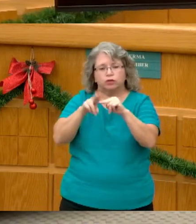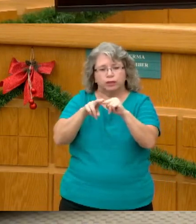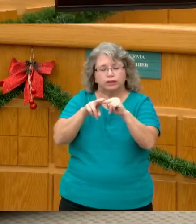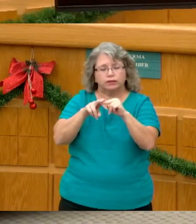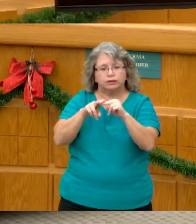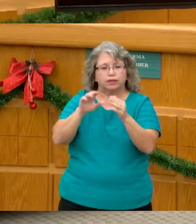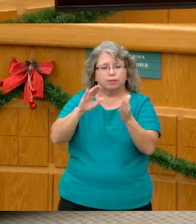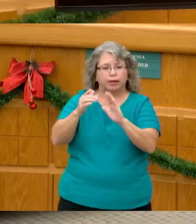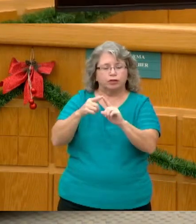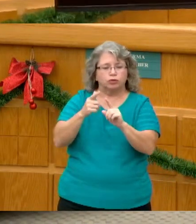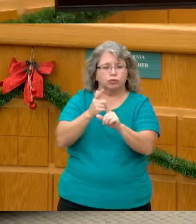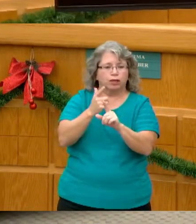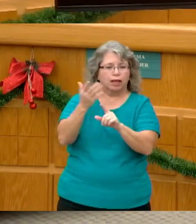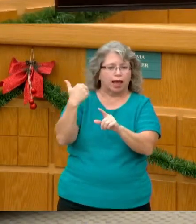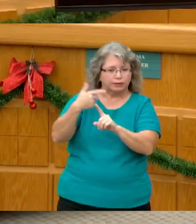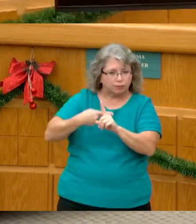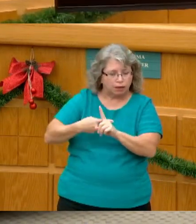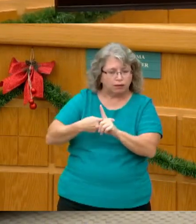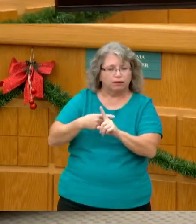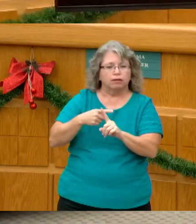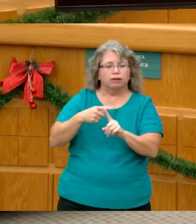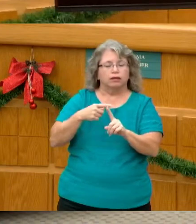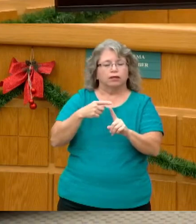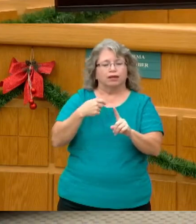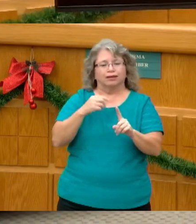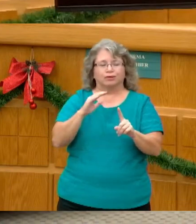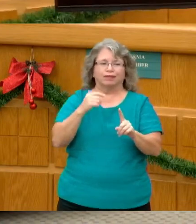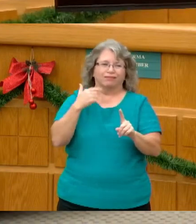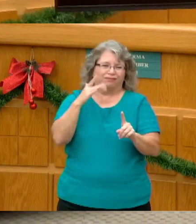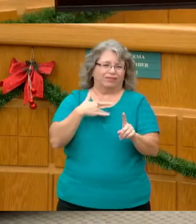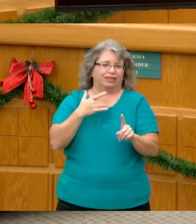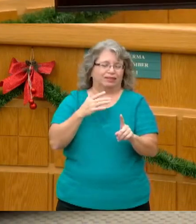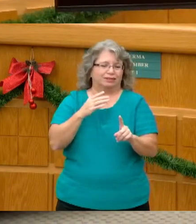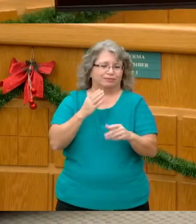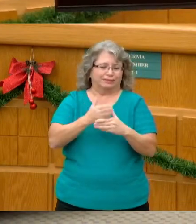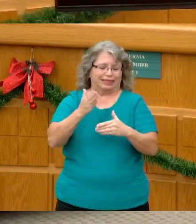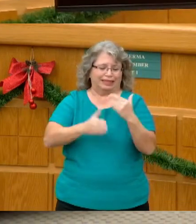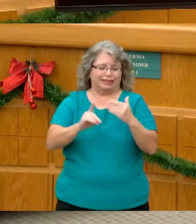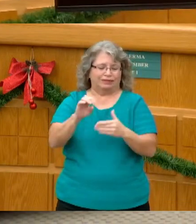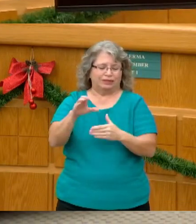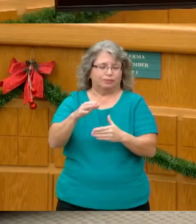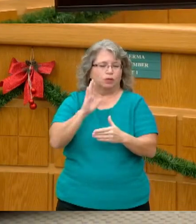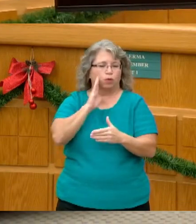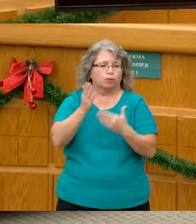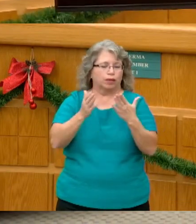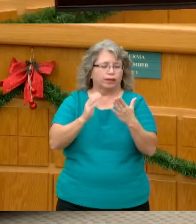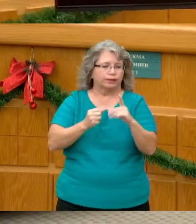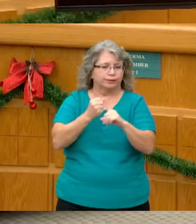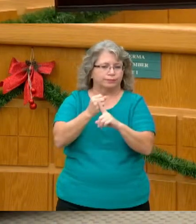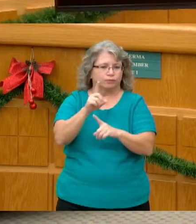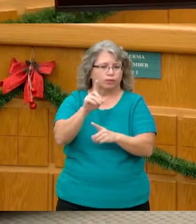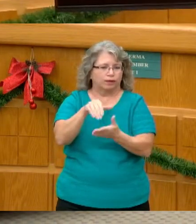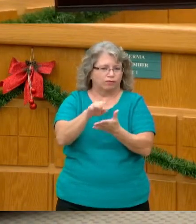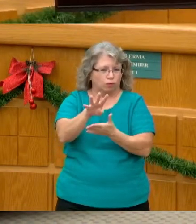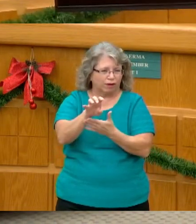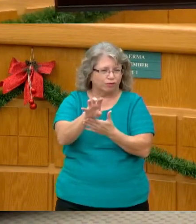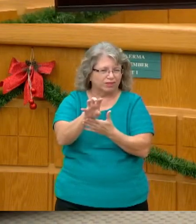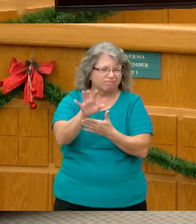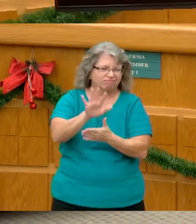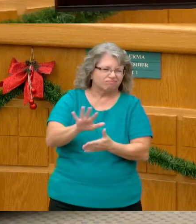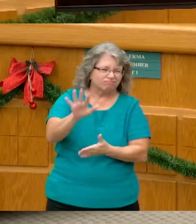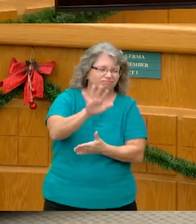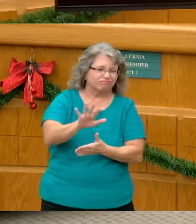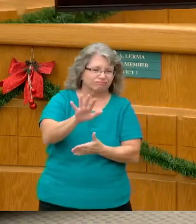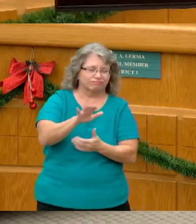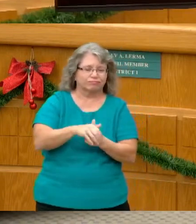rate, we should be hitting about 1,400 for the month of December, compared to the 985 that we saw in the month of